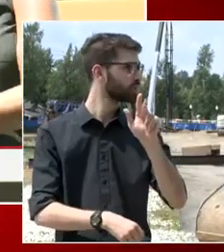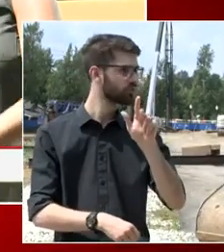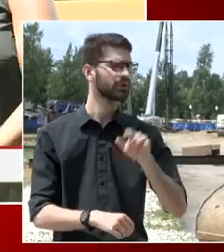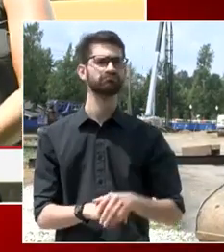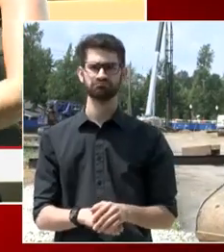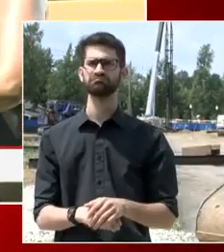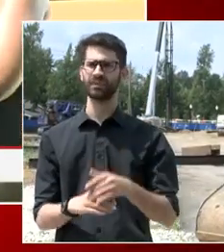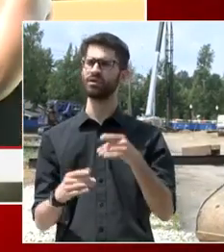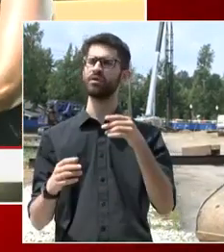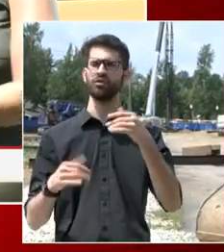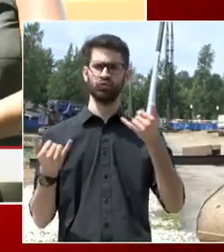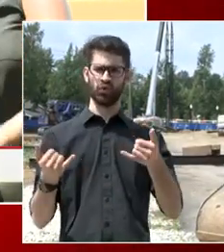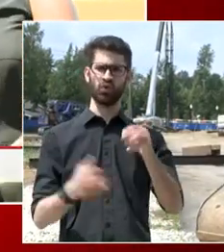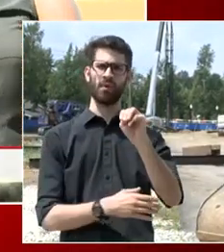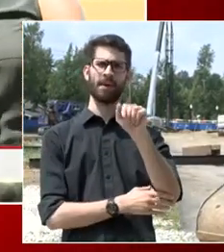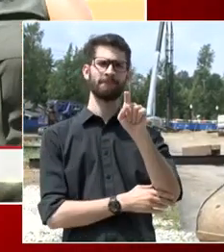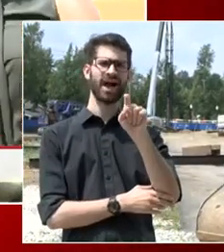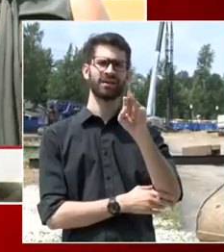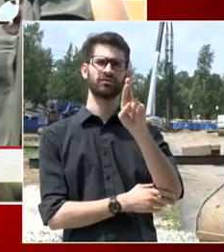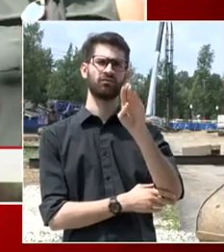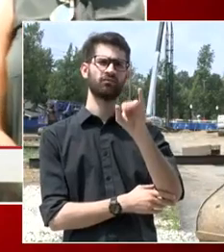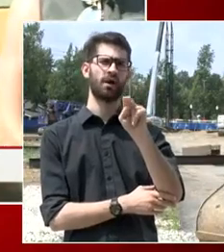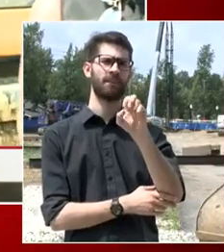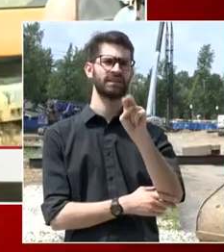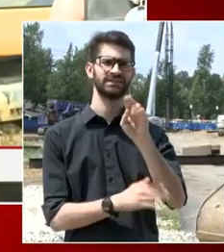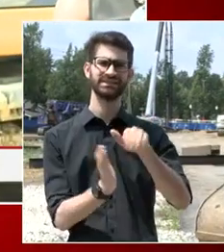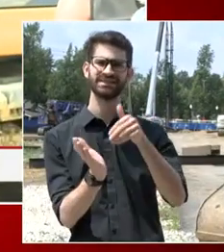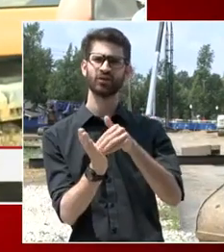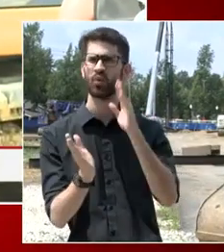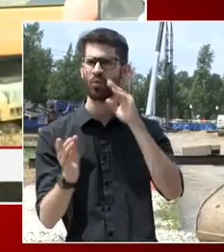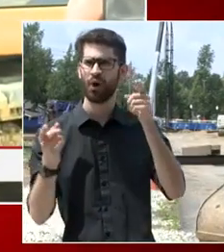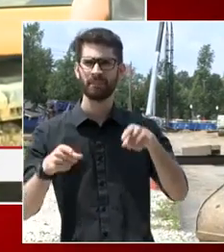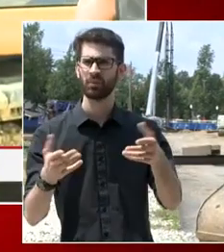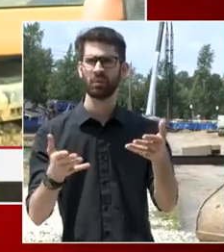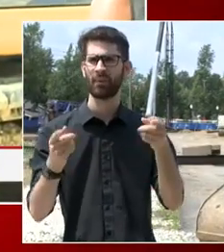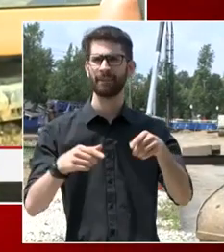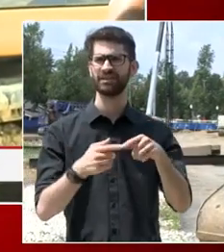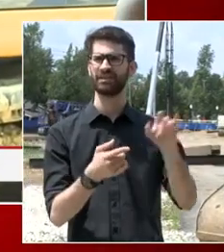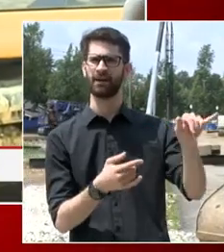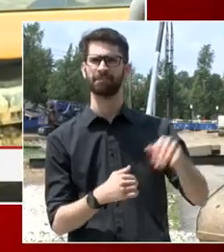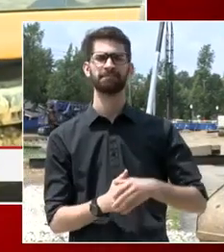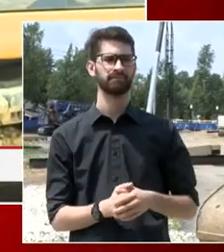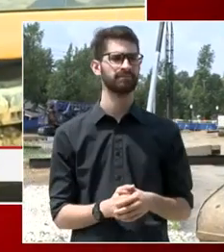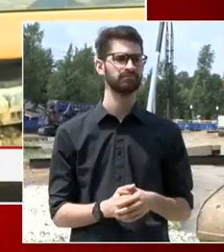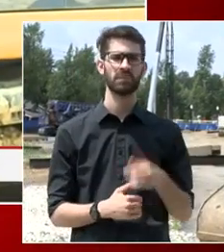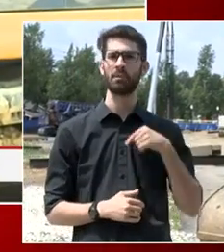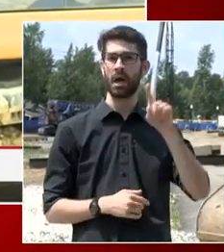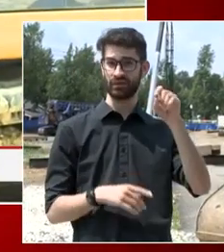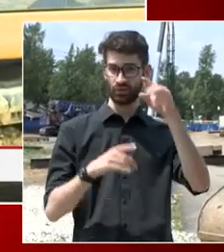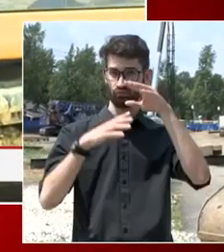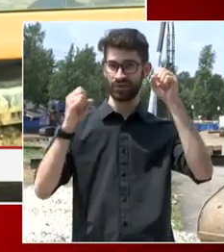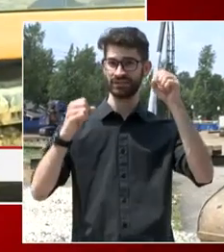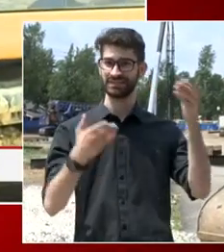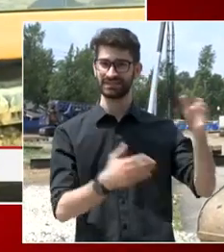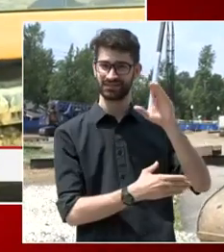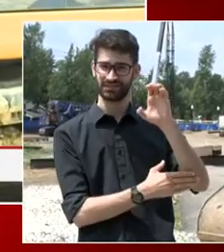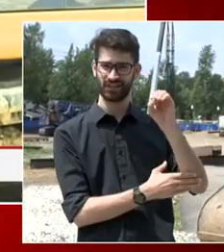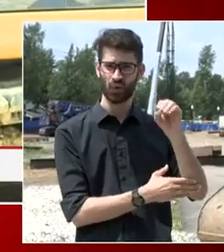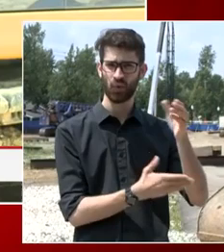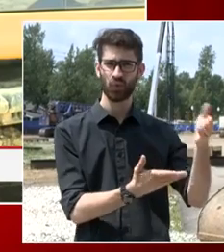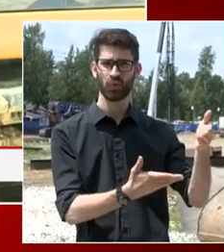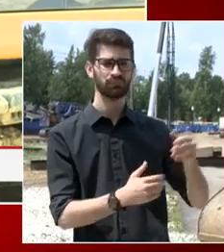Max Robinson Center? Will that be closing, and when would that be closing? Let me ask the president, the CEO,